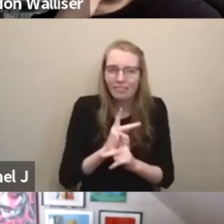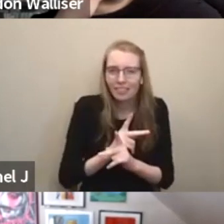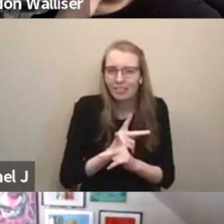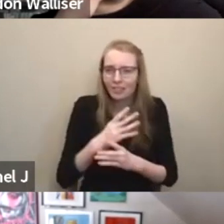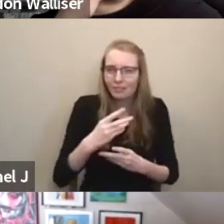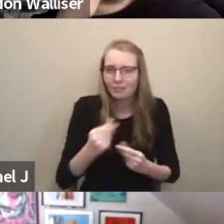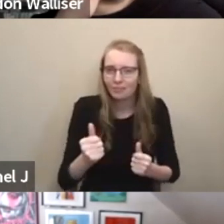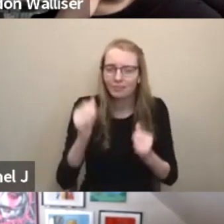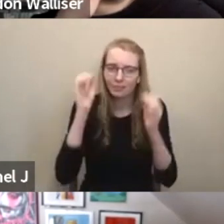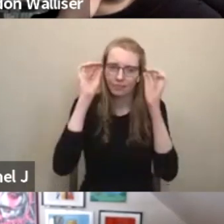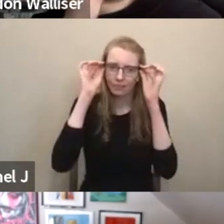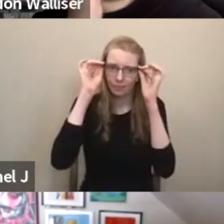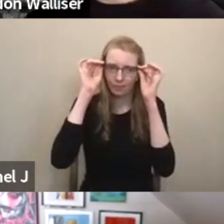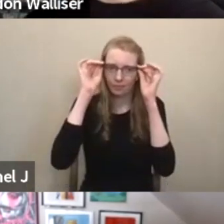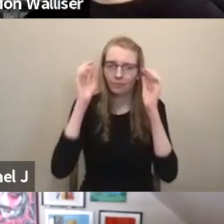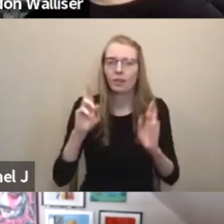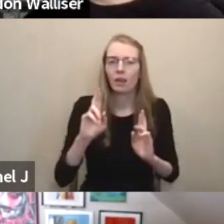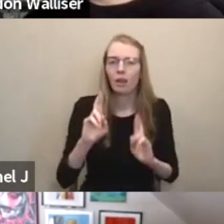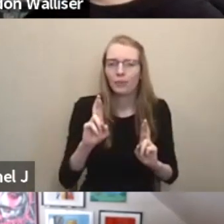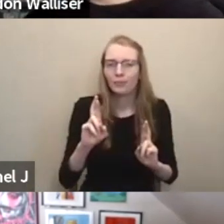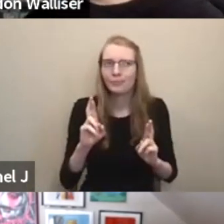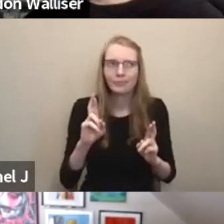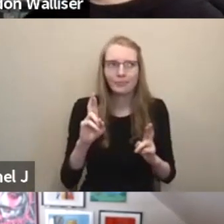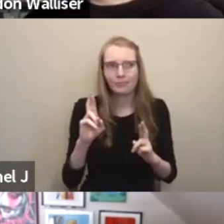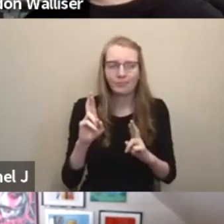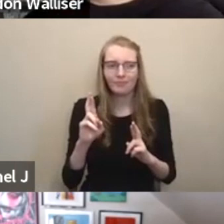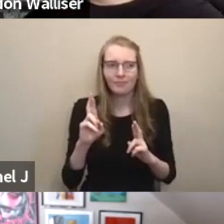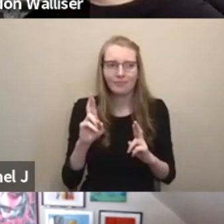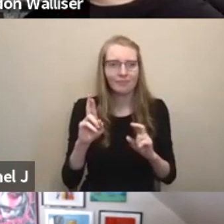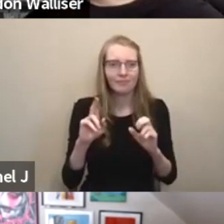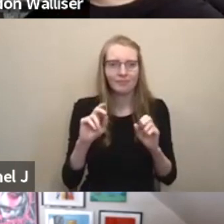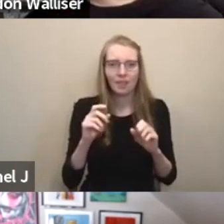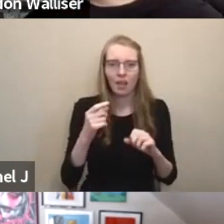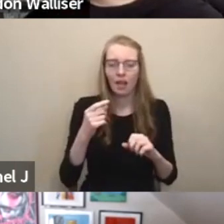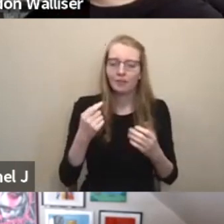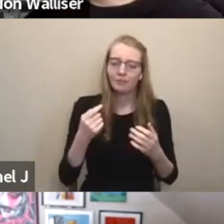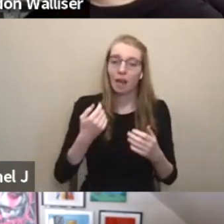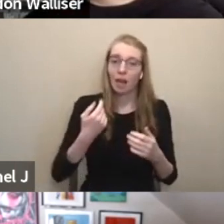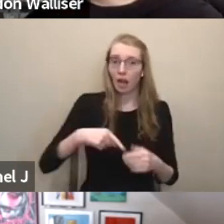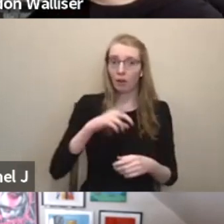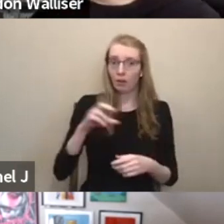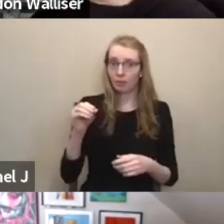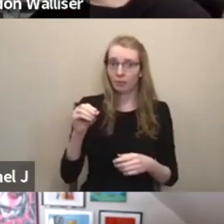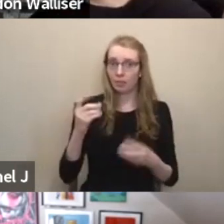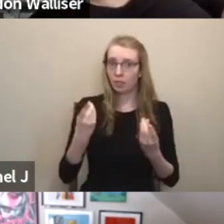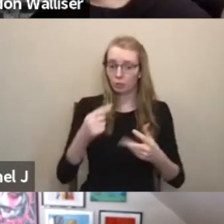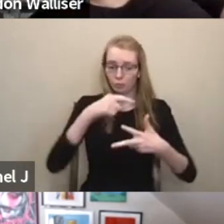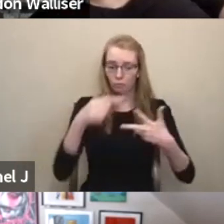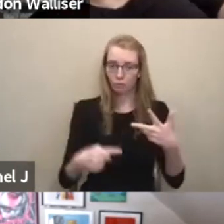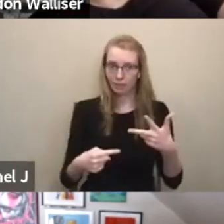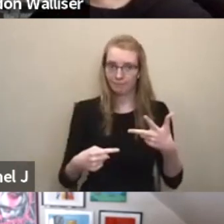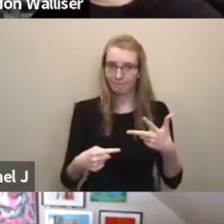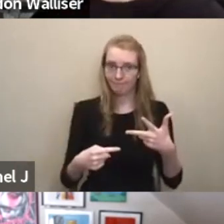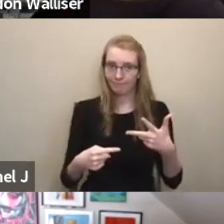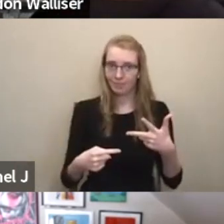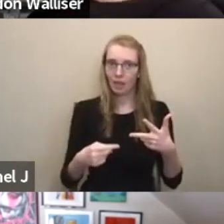and intend that it's one of the 3 things our company does. It's in our mission, and I'd like to make sure